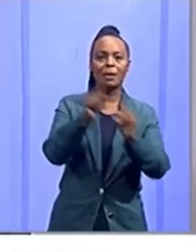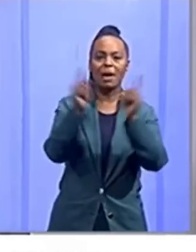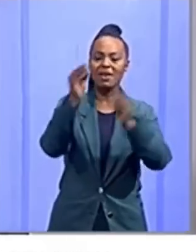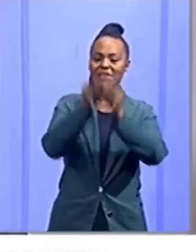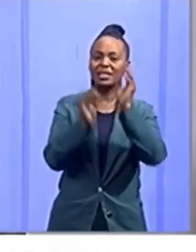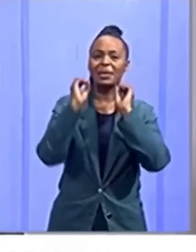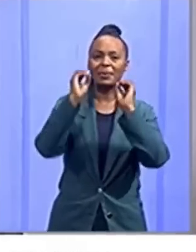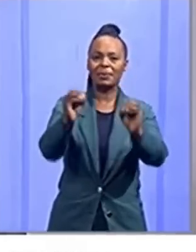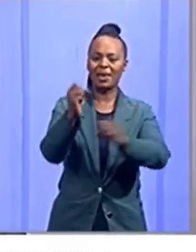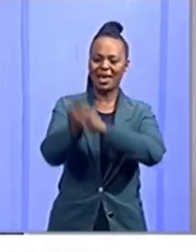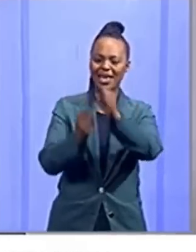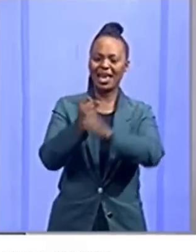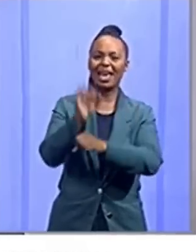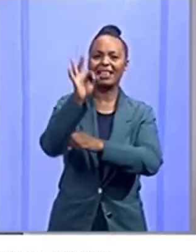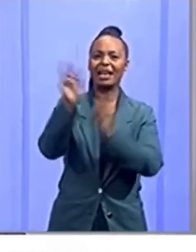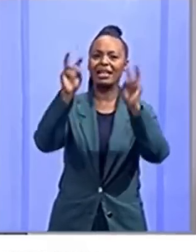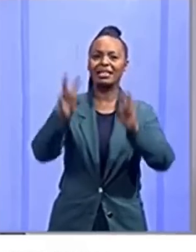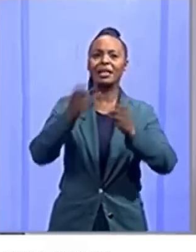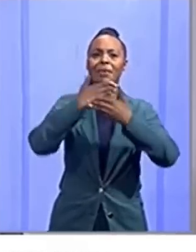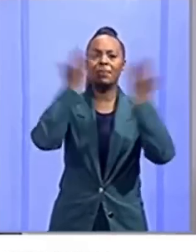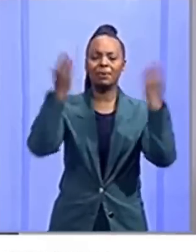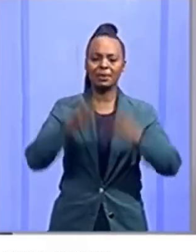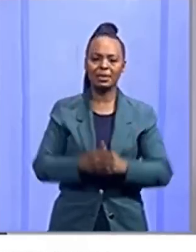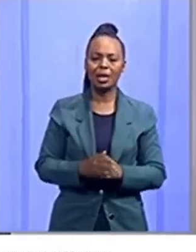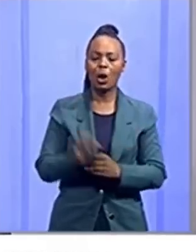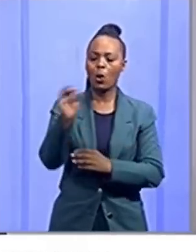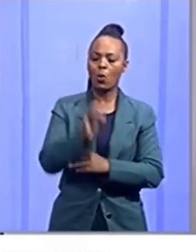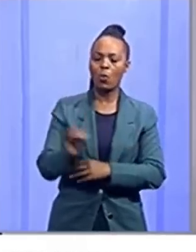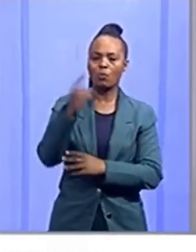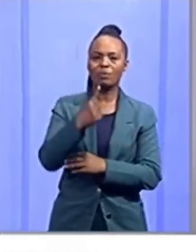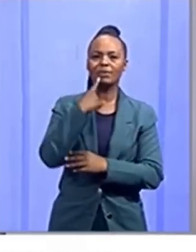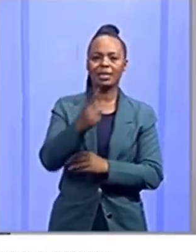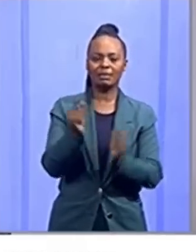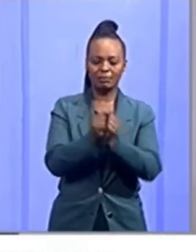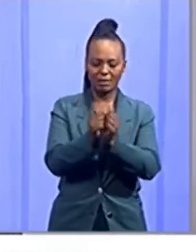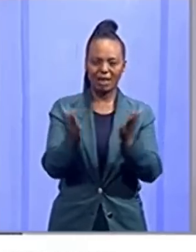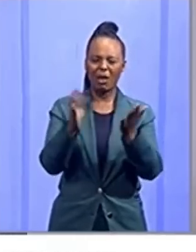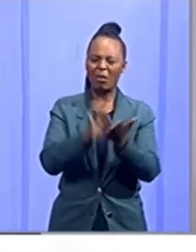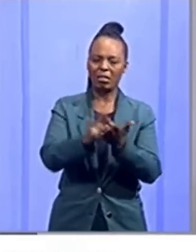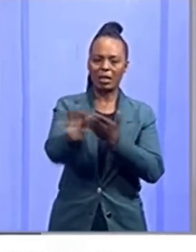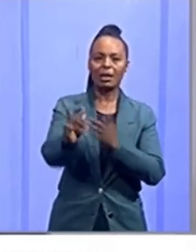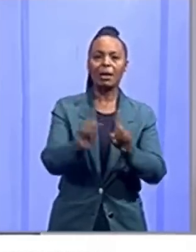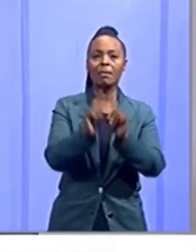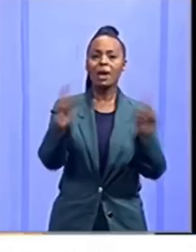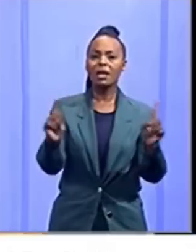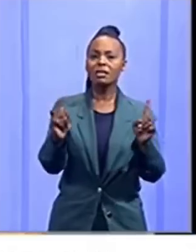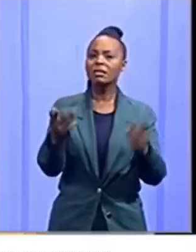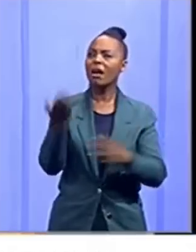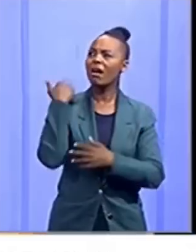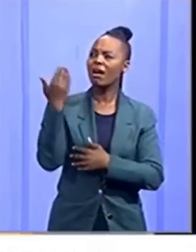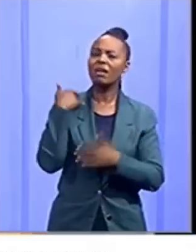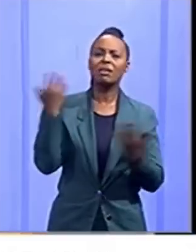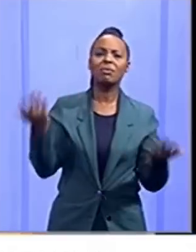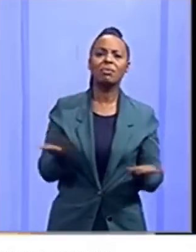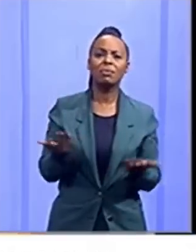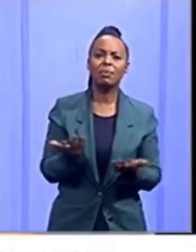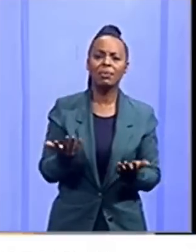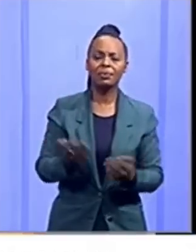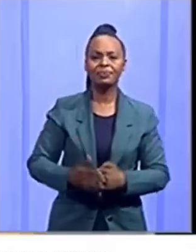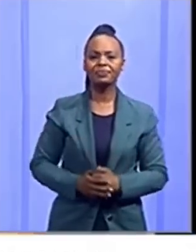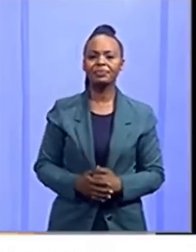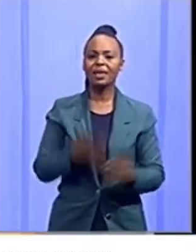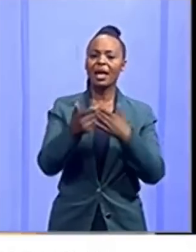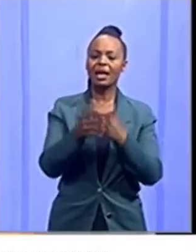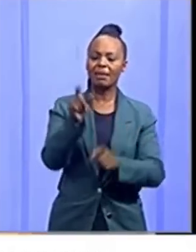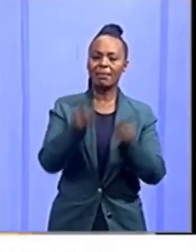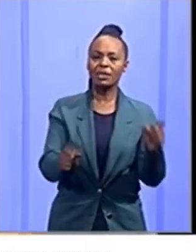of the timelines that the Premier willing got on October, they want to start a clean slate. Question is, where have they been? Everybody that is